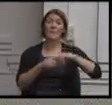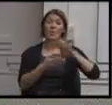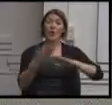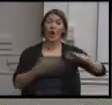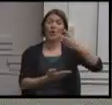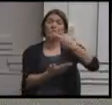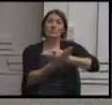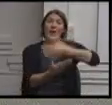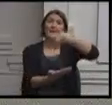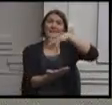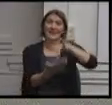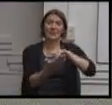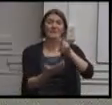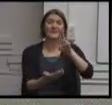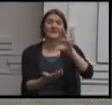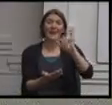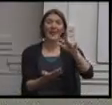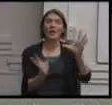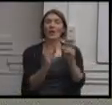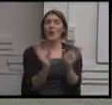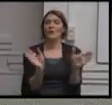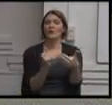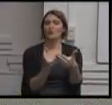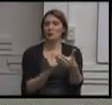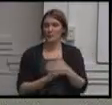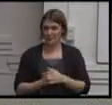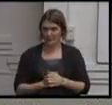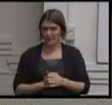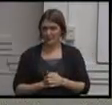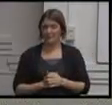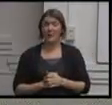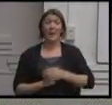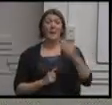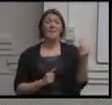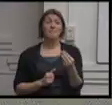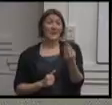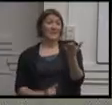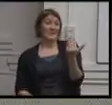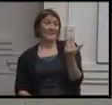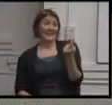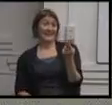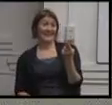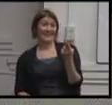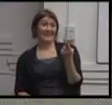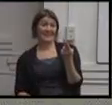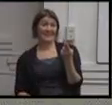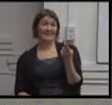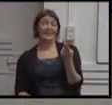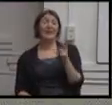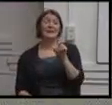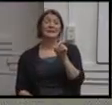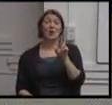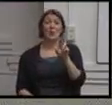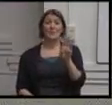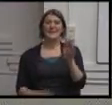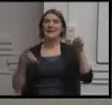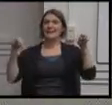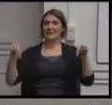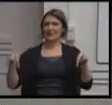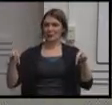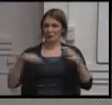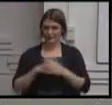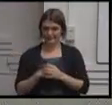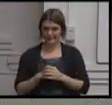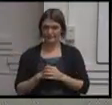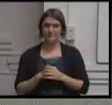College Graduate Center VCIL Conference Room. Monday, December 15, Development Review Board here in the Select Board